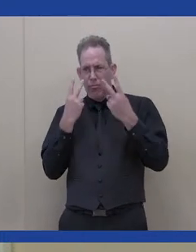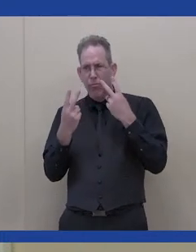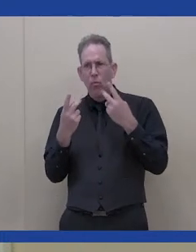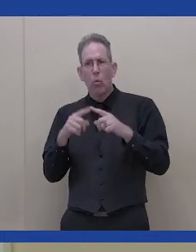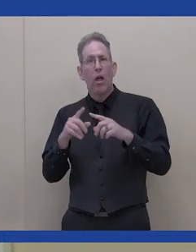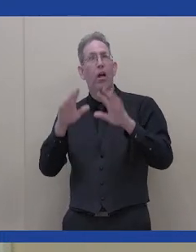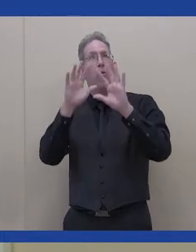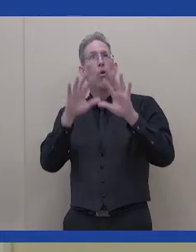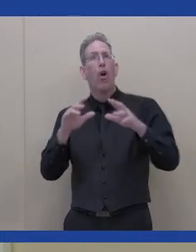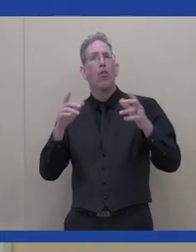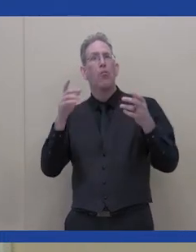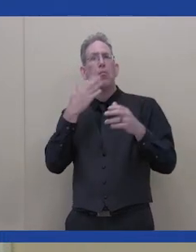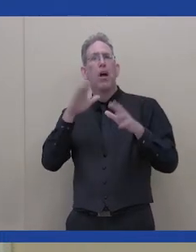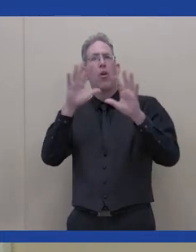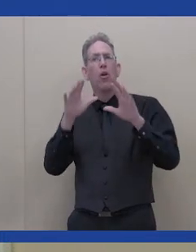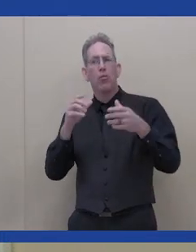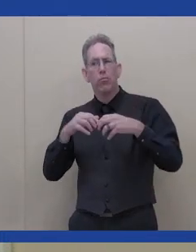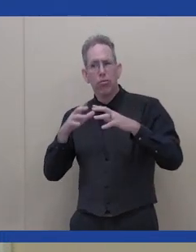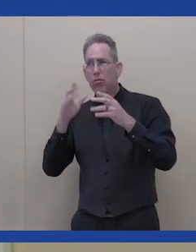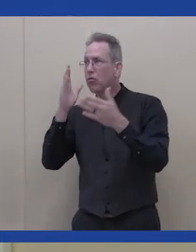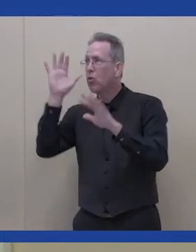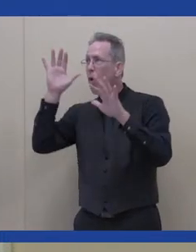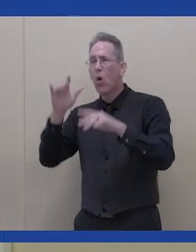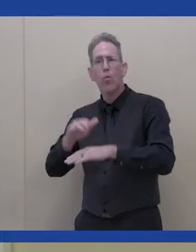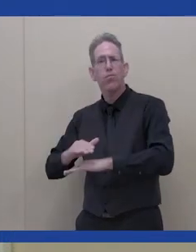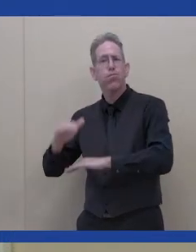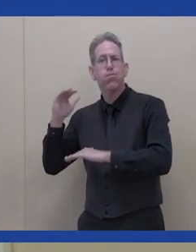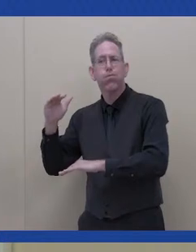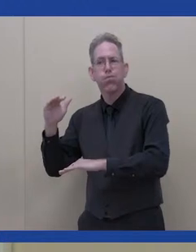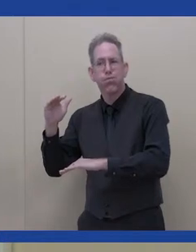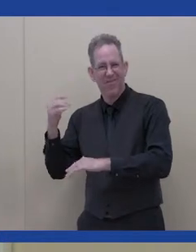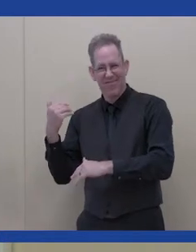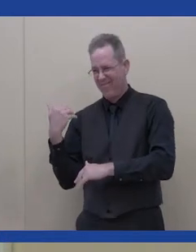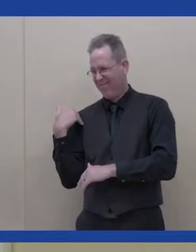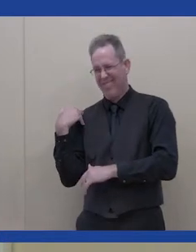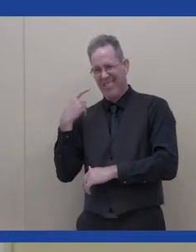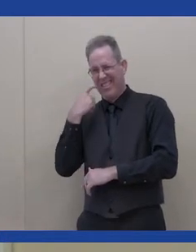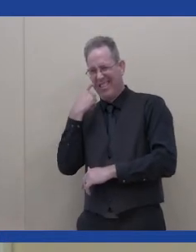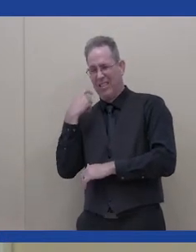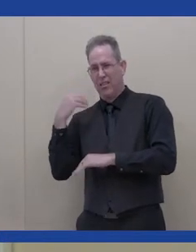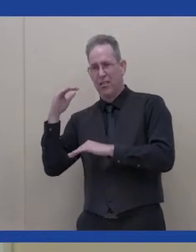end during a snowstorm just a few days ago. And while we worked quickly